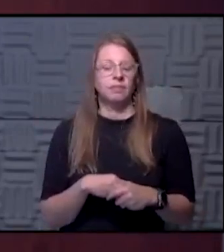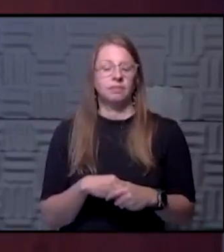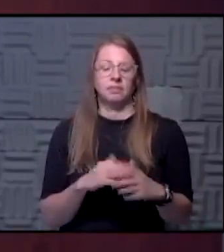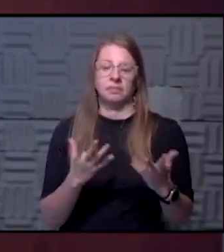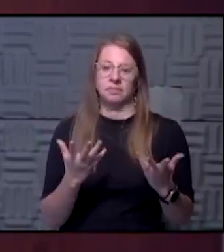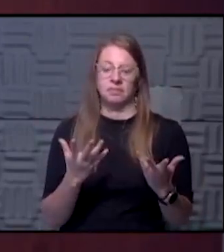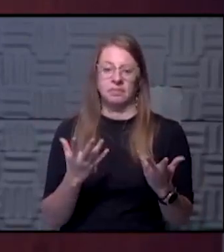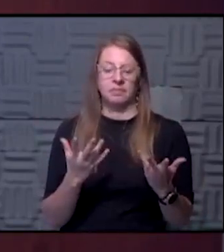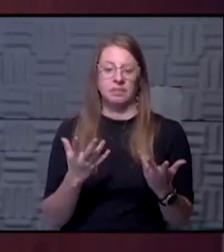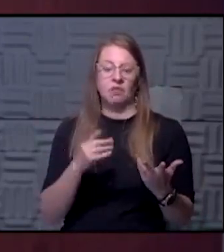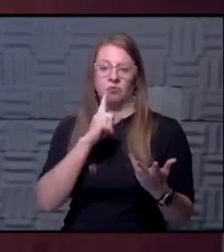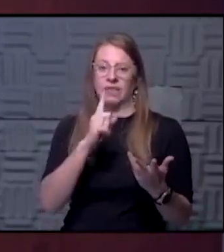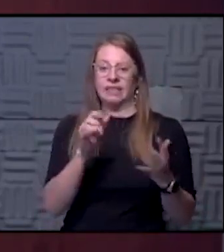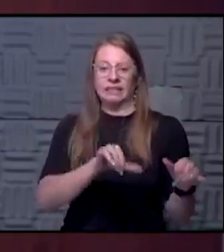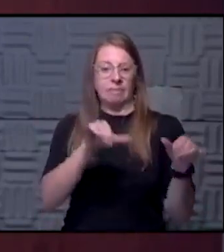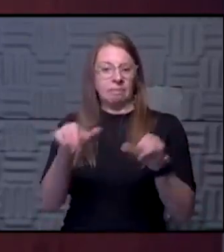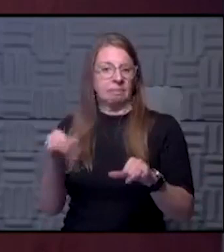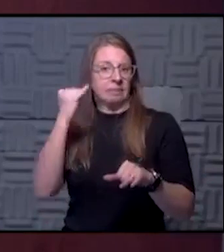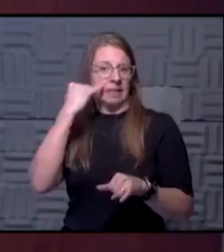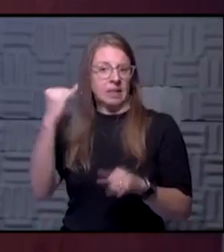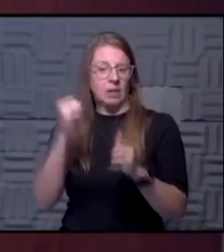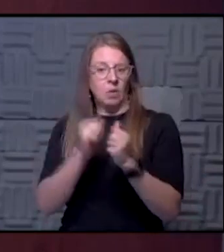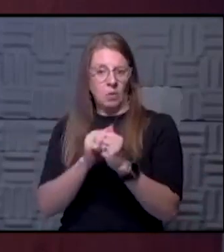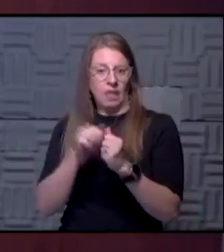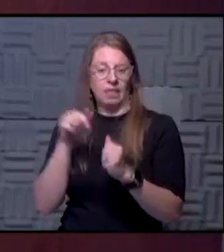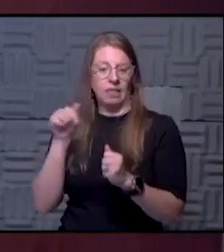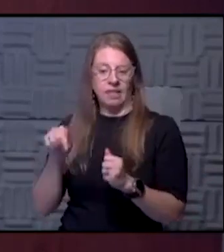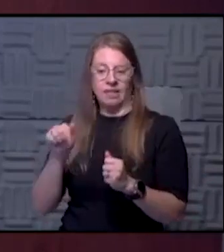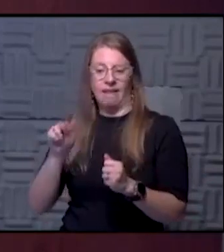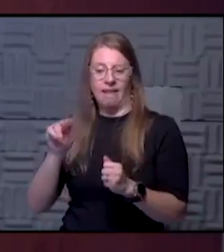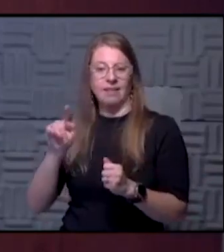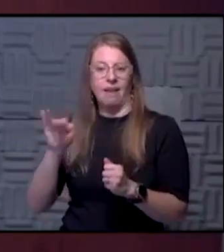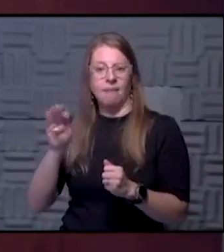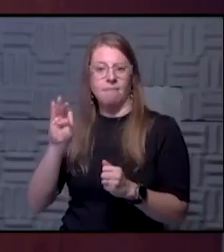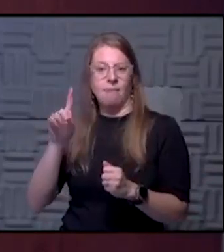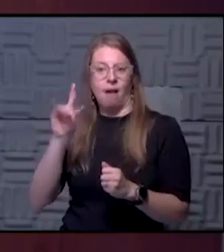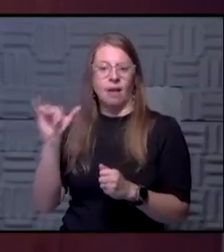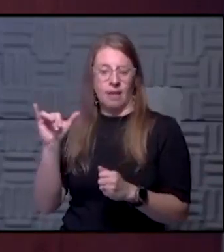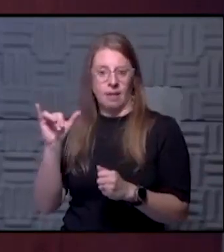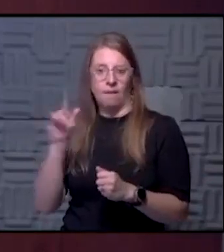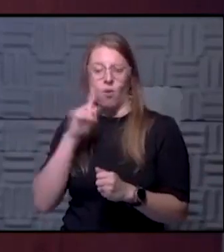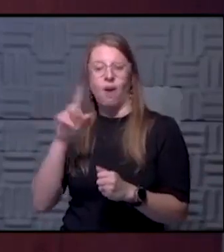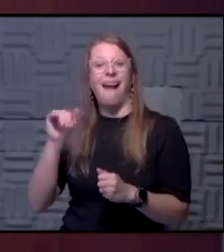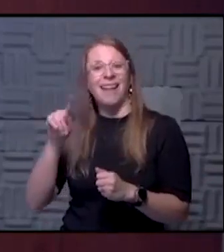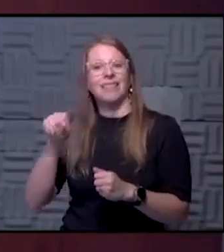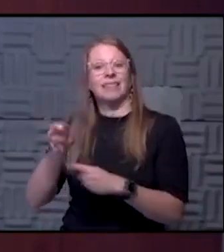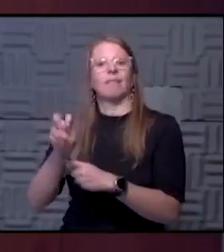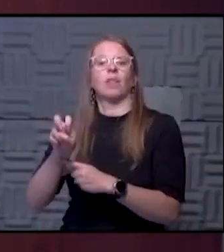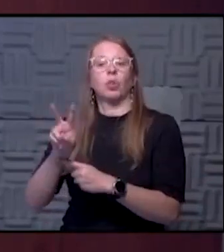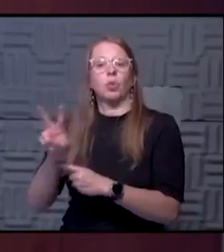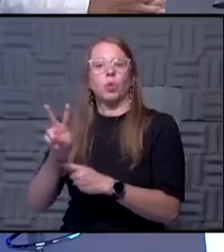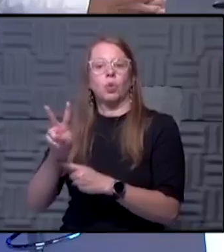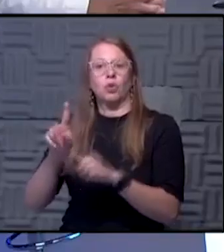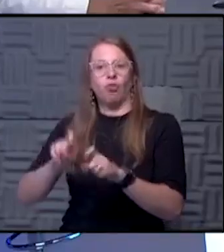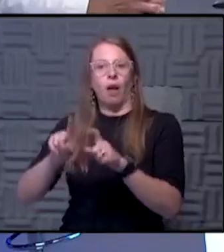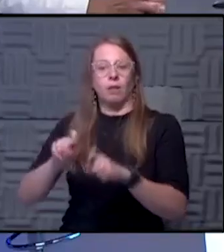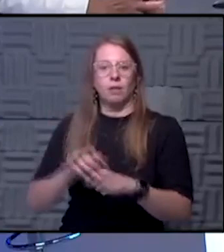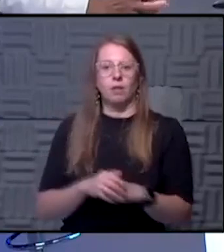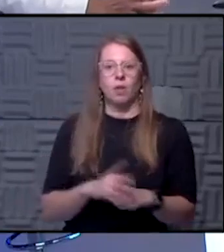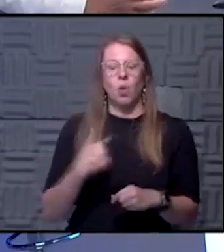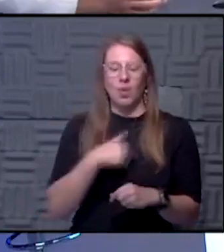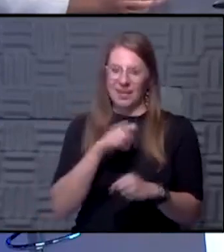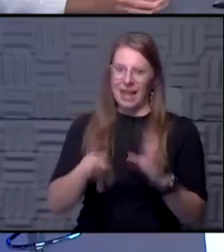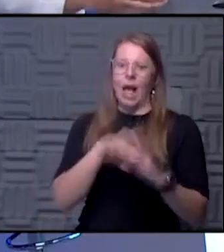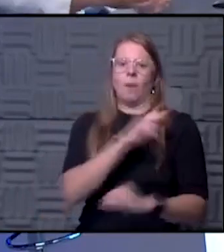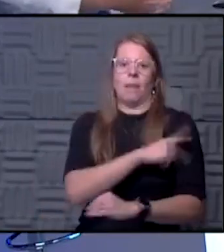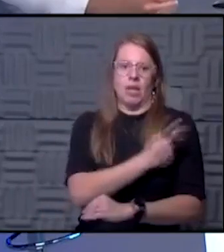in essence is kind of what we're trying to do with this monoclonal antibody as part of the ACTIV-2 trial. And we really need an outpatient treatment, right? Oh, we do. We